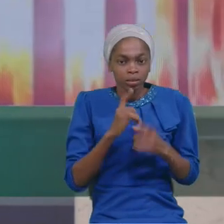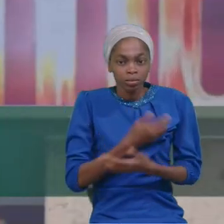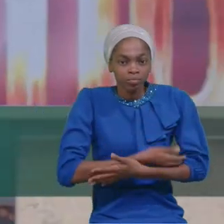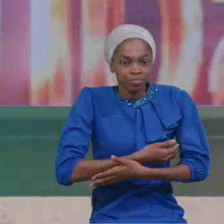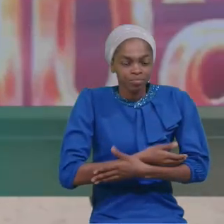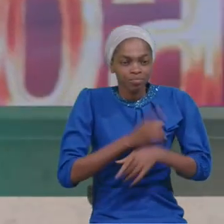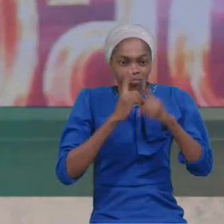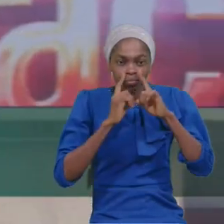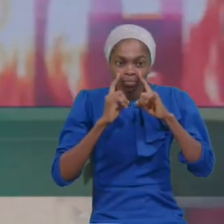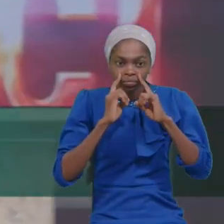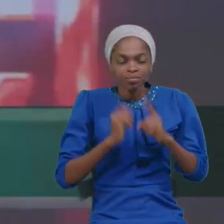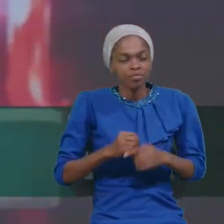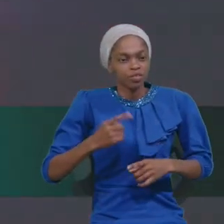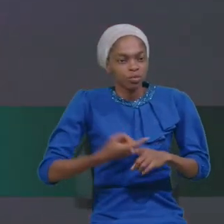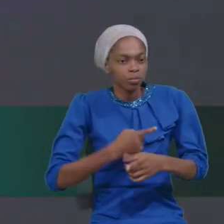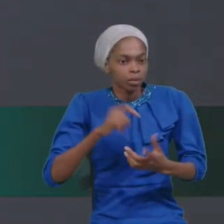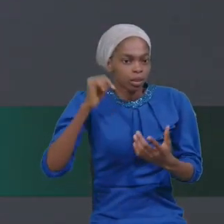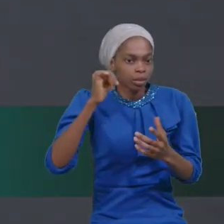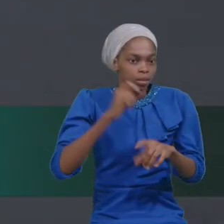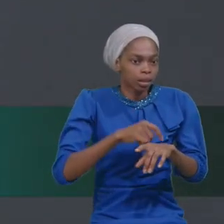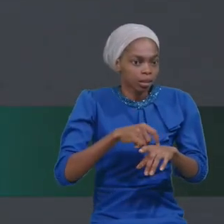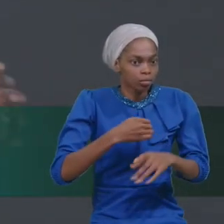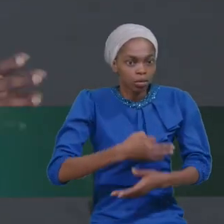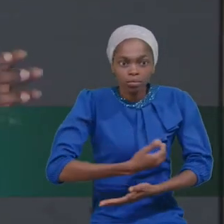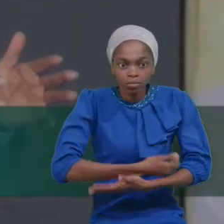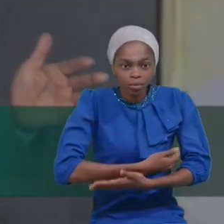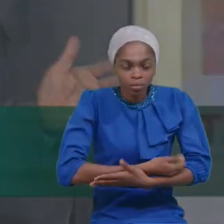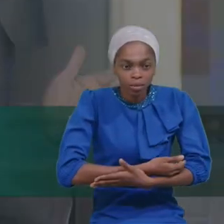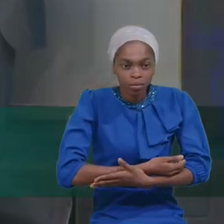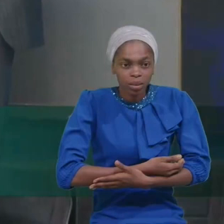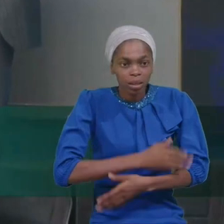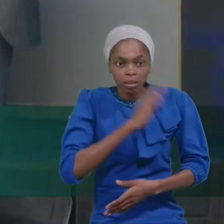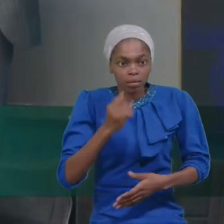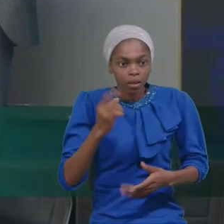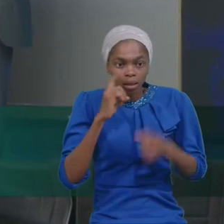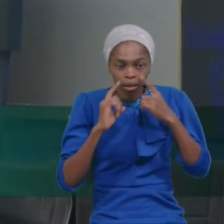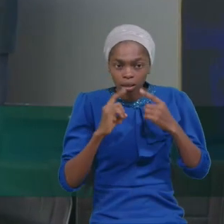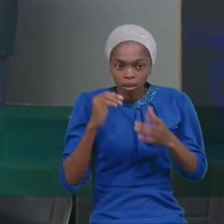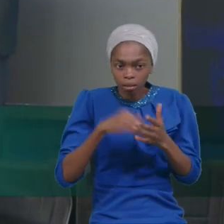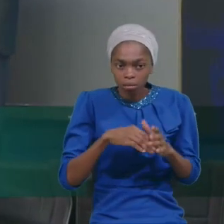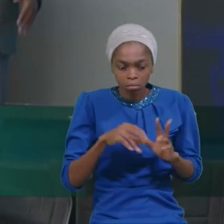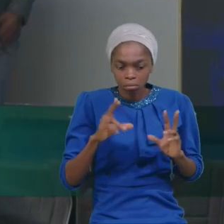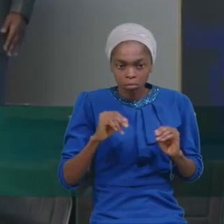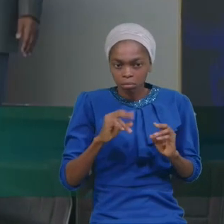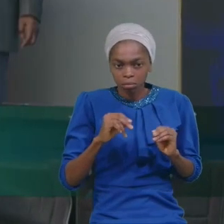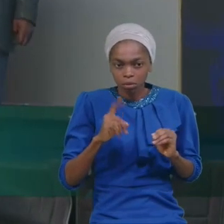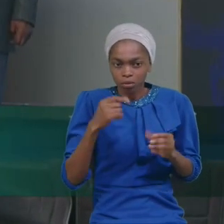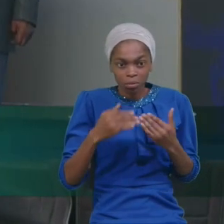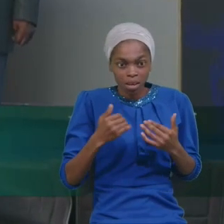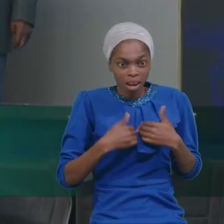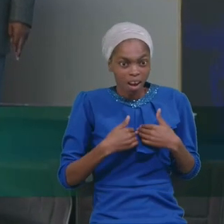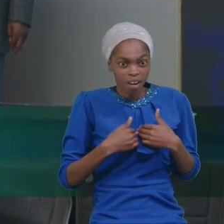You might forget what made you cry, what hurts you. The rejection, the loneliness makes